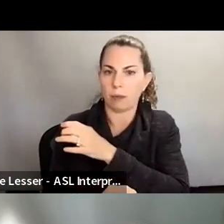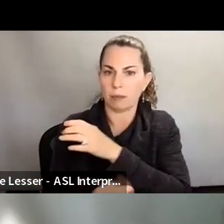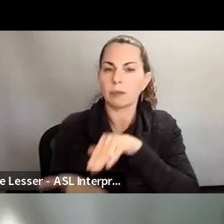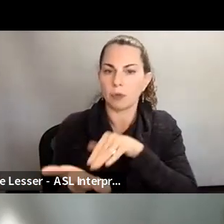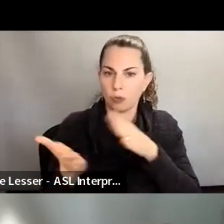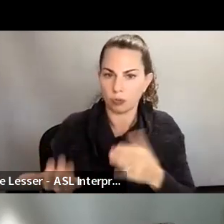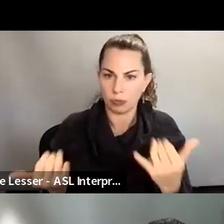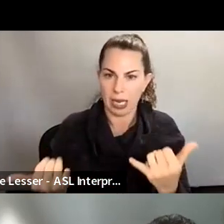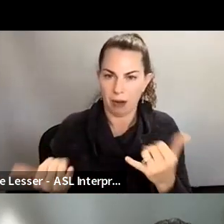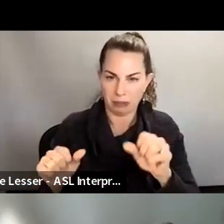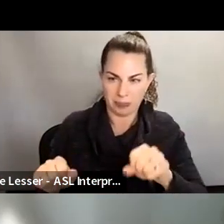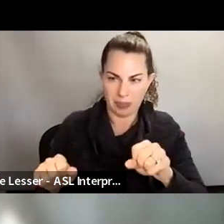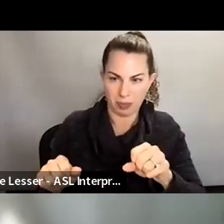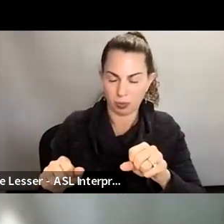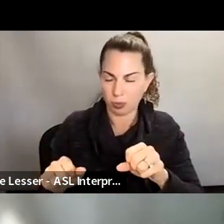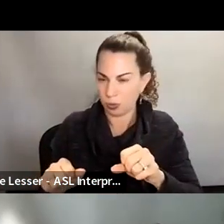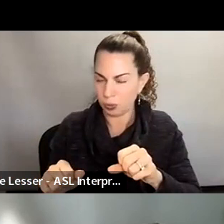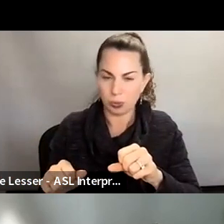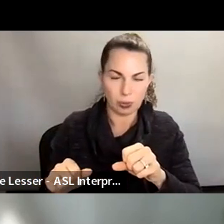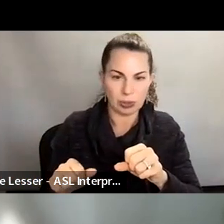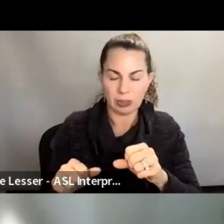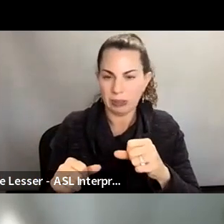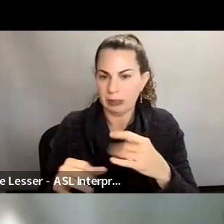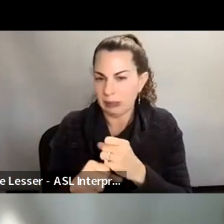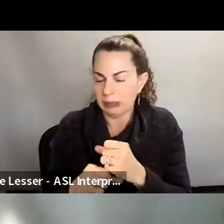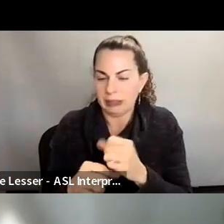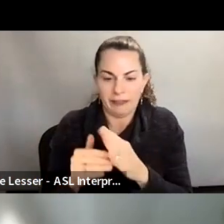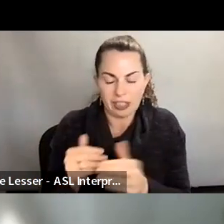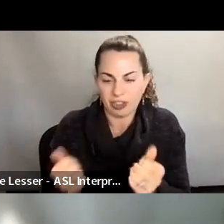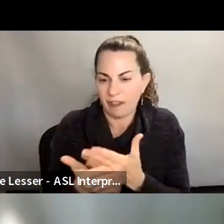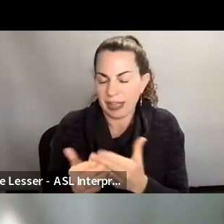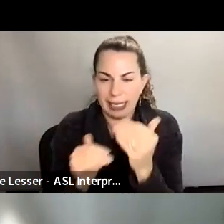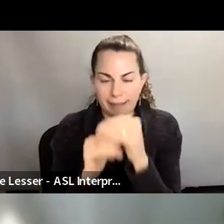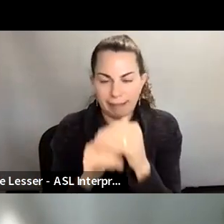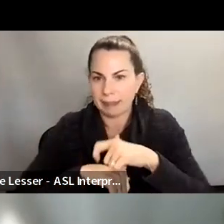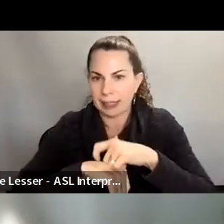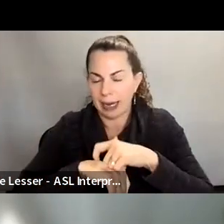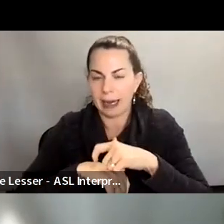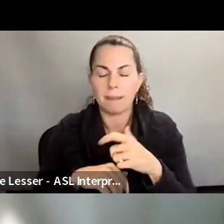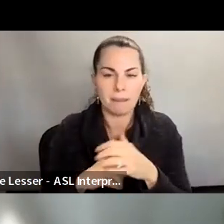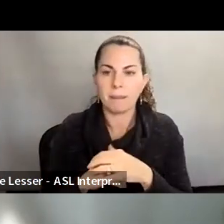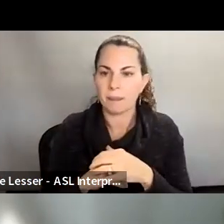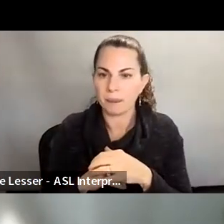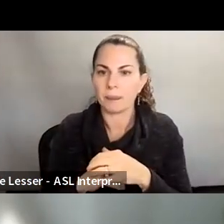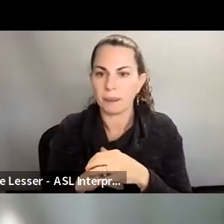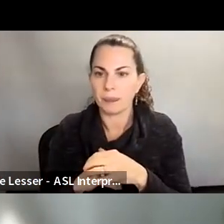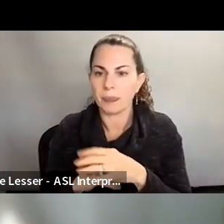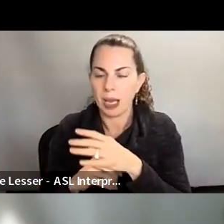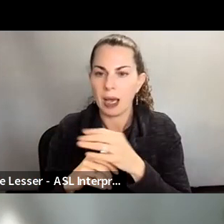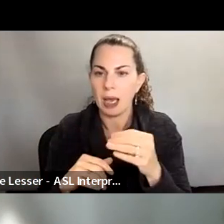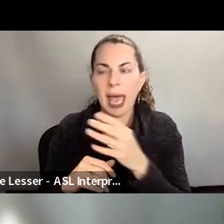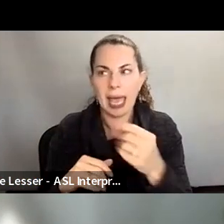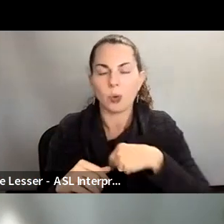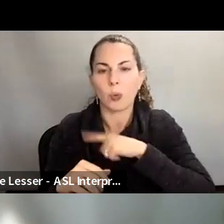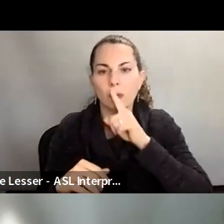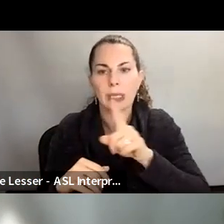try to get all this done in this certain period of time. And I just cannot impress enough that we really do need more time